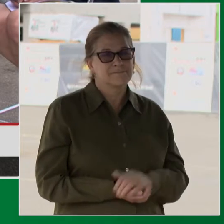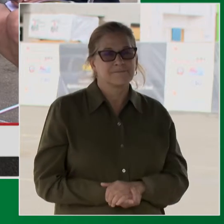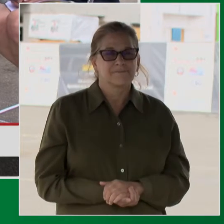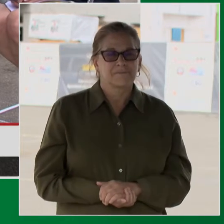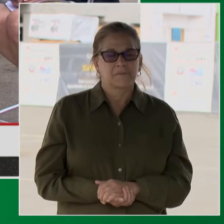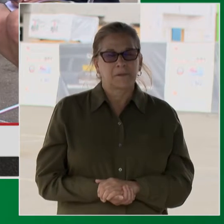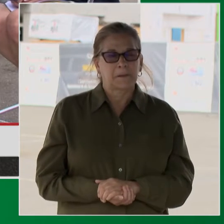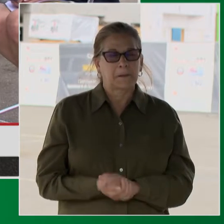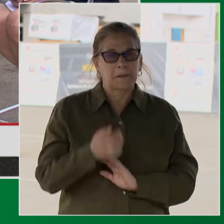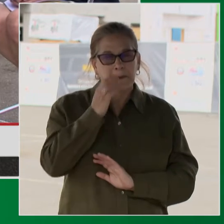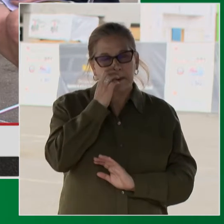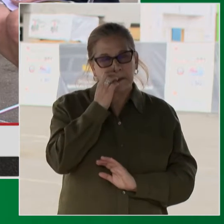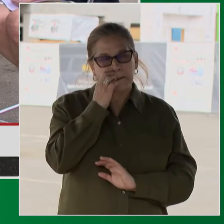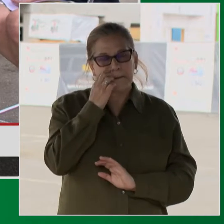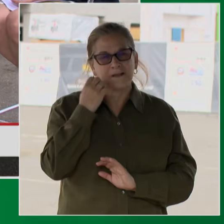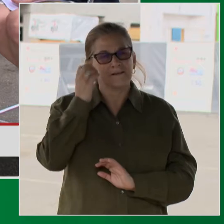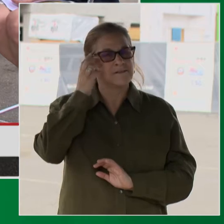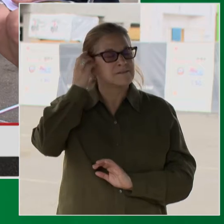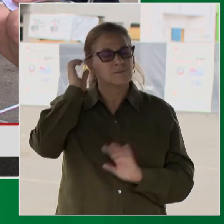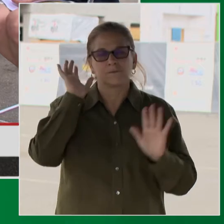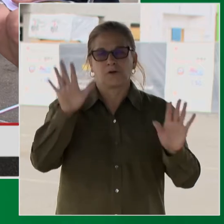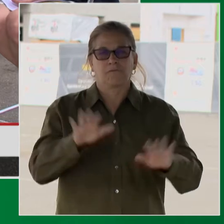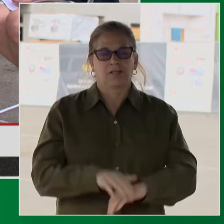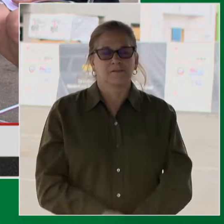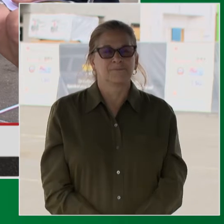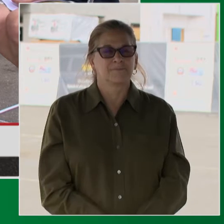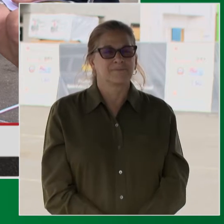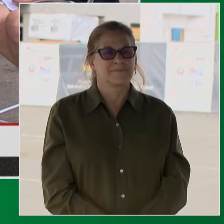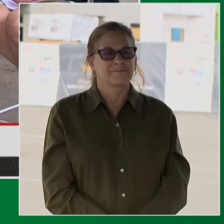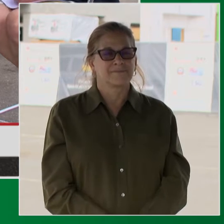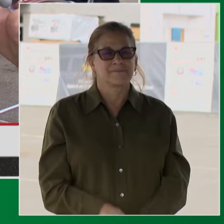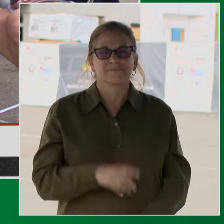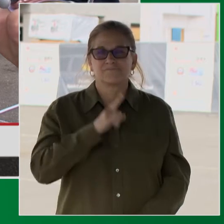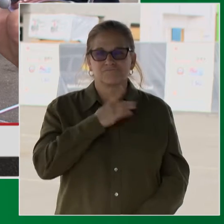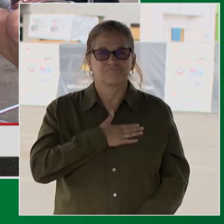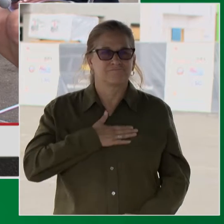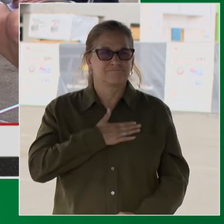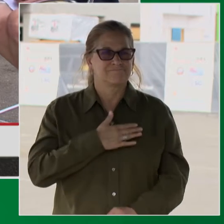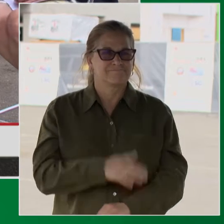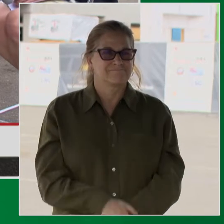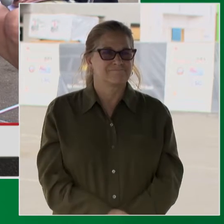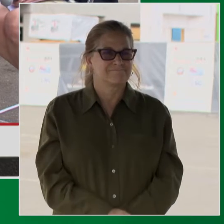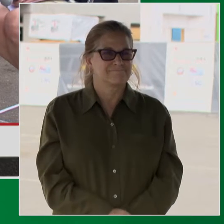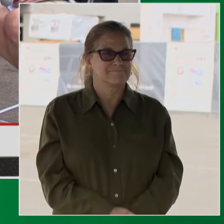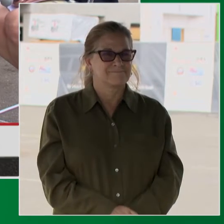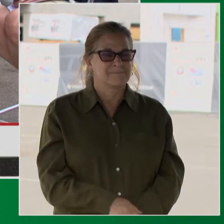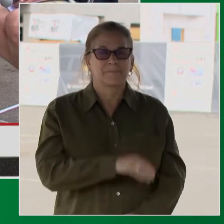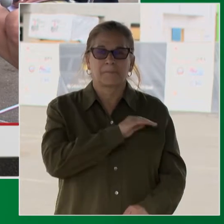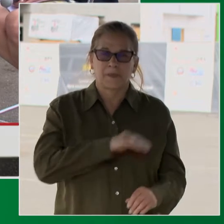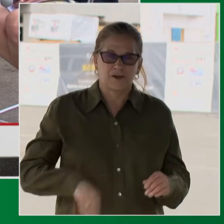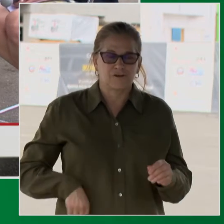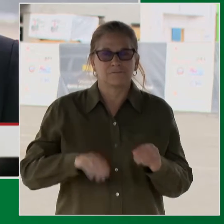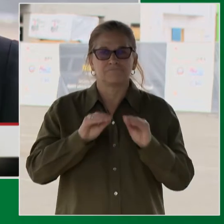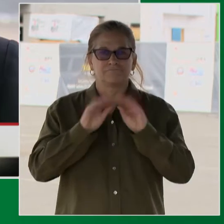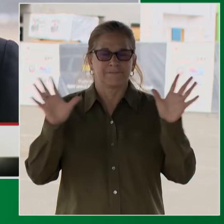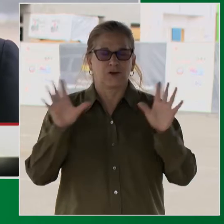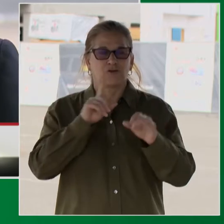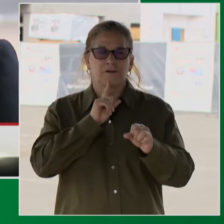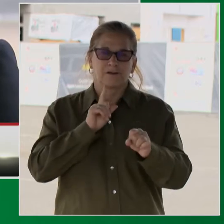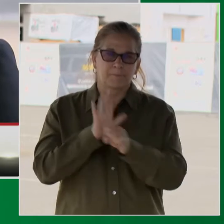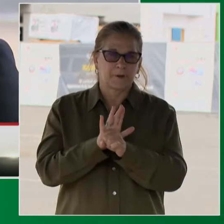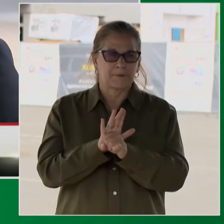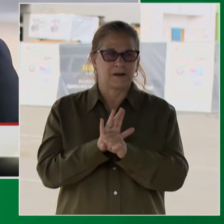Fantastic. Fantastic. Well, I'm happy to talk about that. The mayor has been committed to addressing the